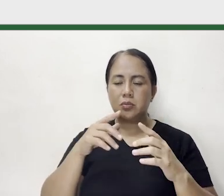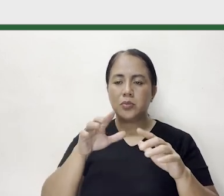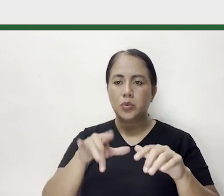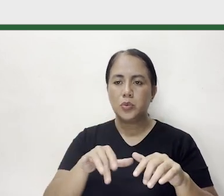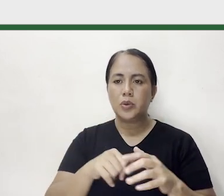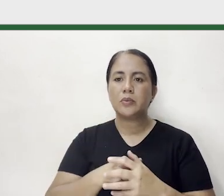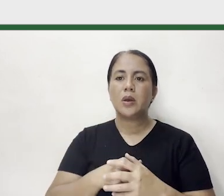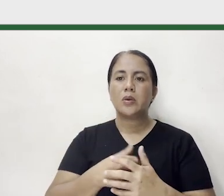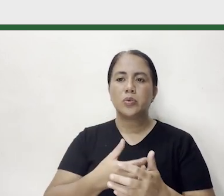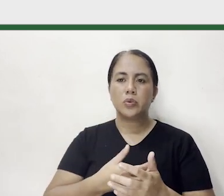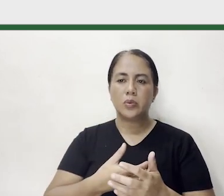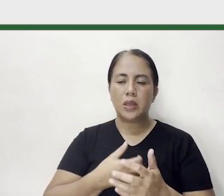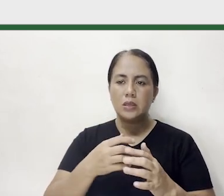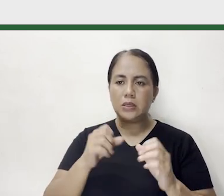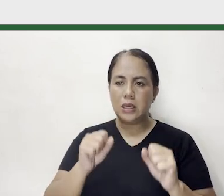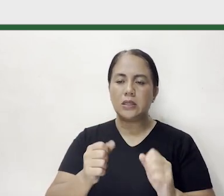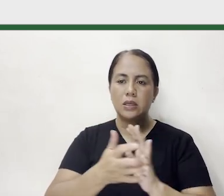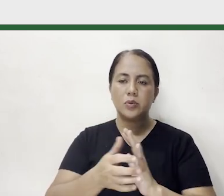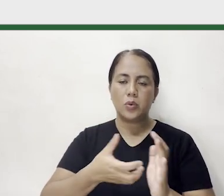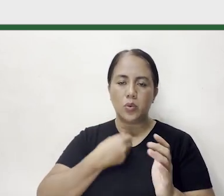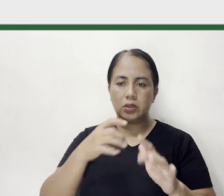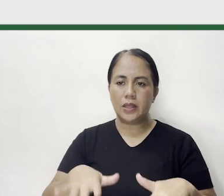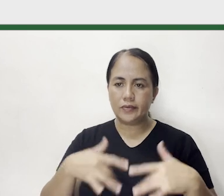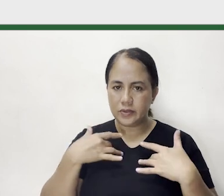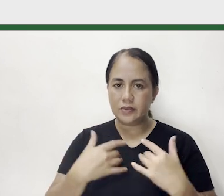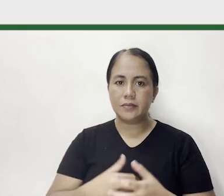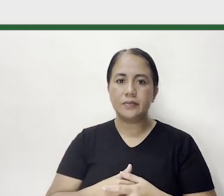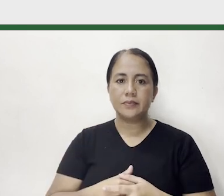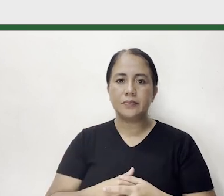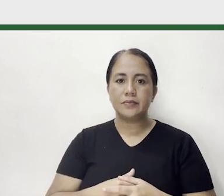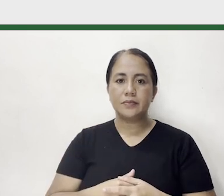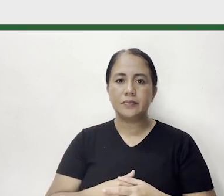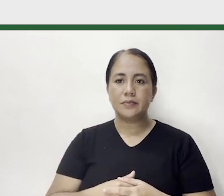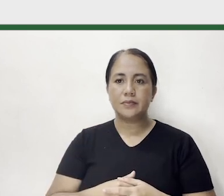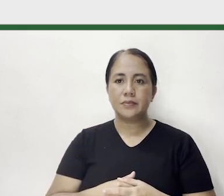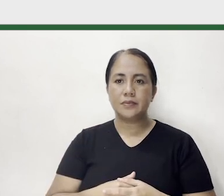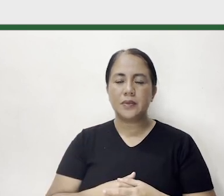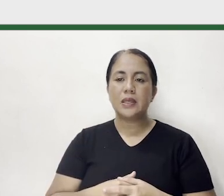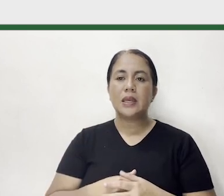consider persons with disabilities as credible experts on their own lives.